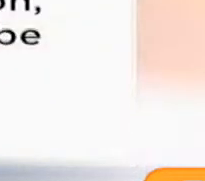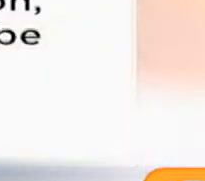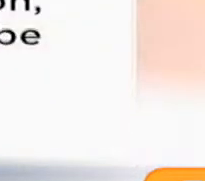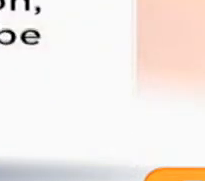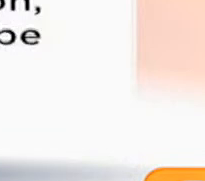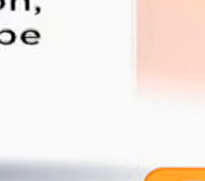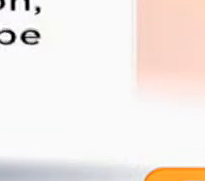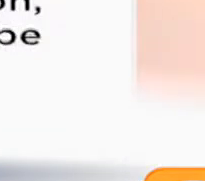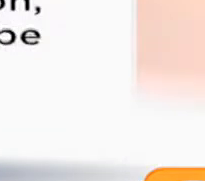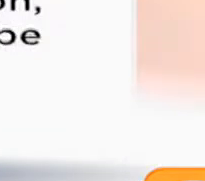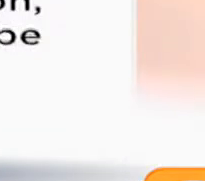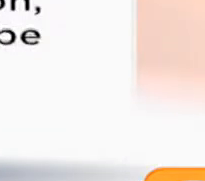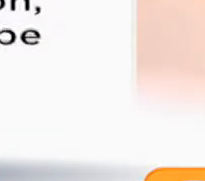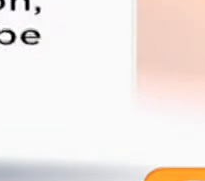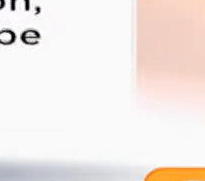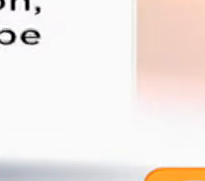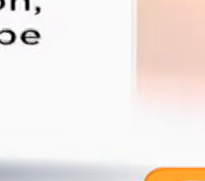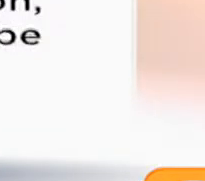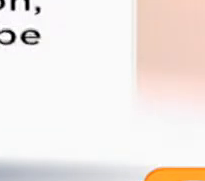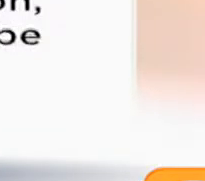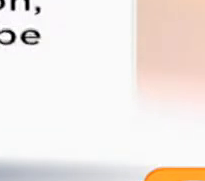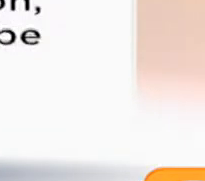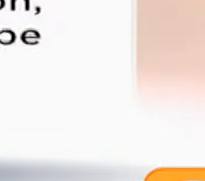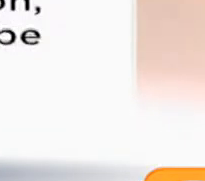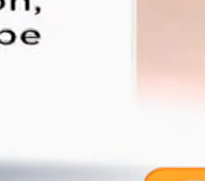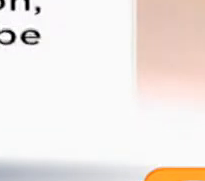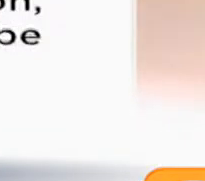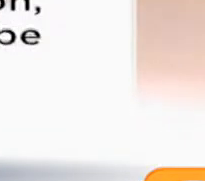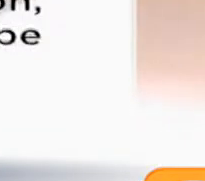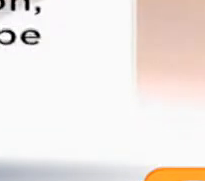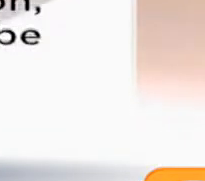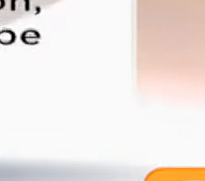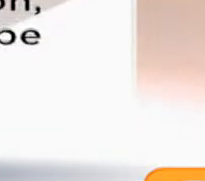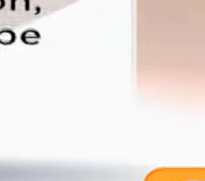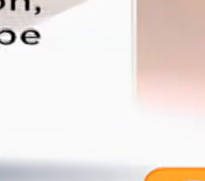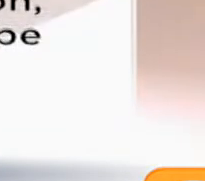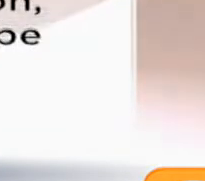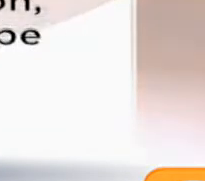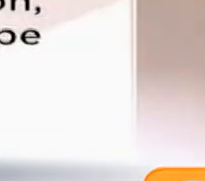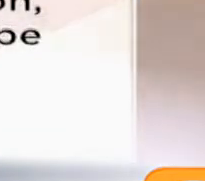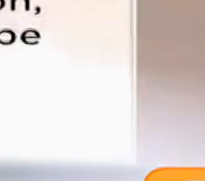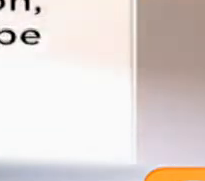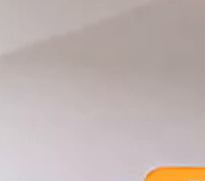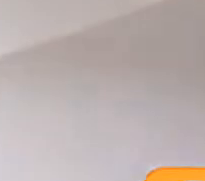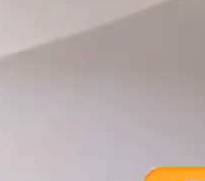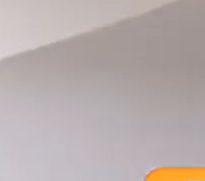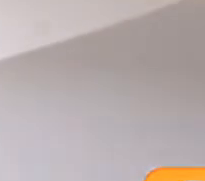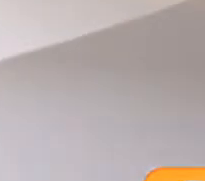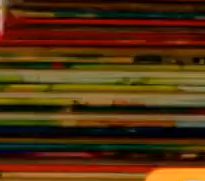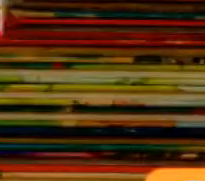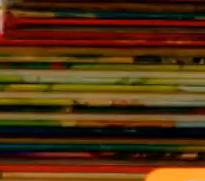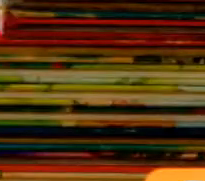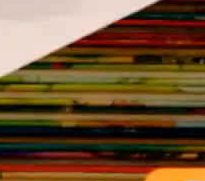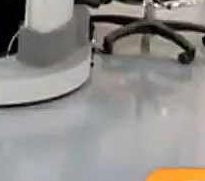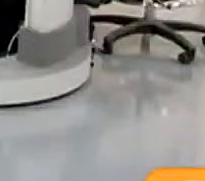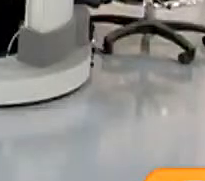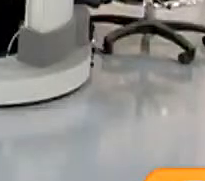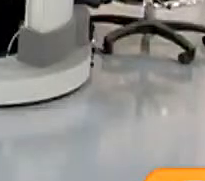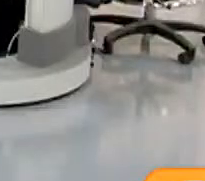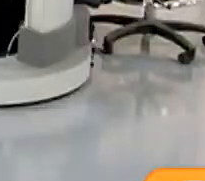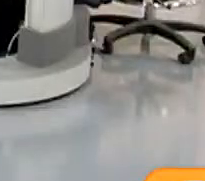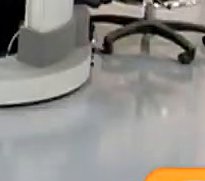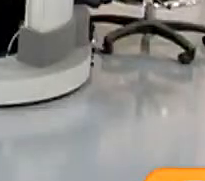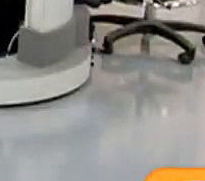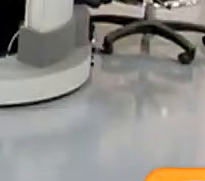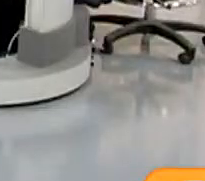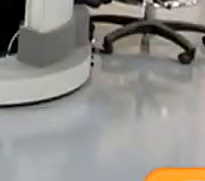institutions. Students' performance should not only be determined by one exam. All right, I believe that's where we leave it for now. There's quite a